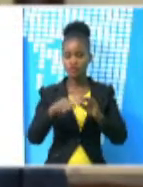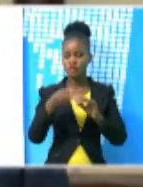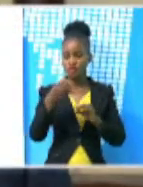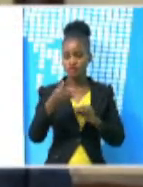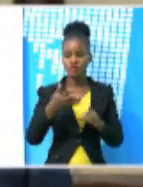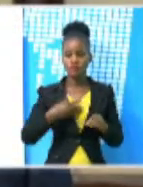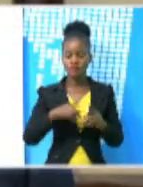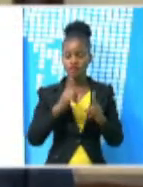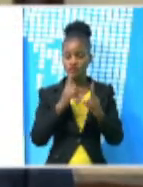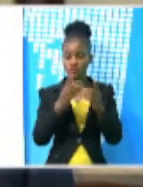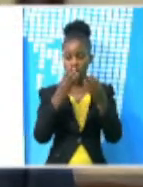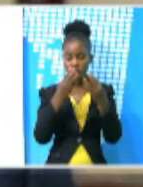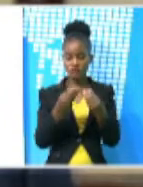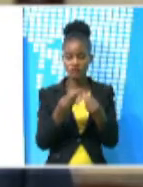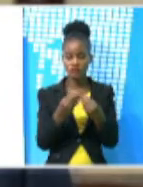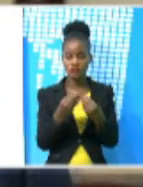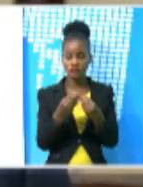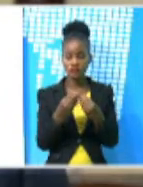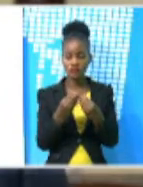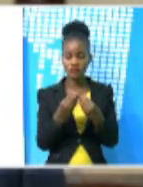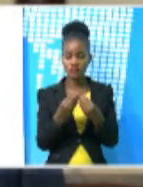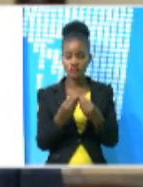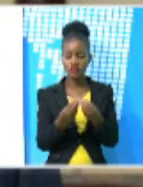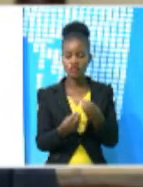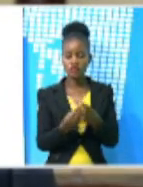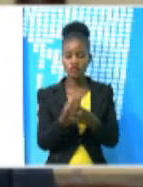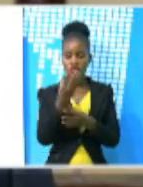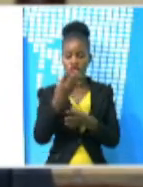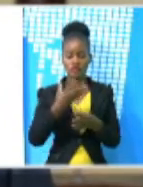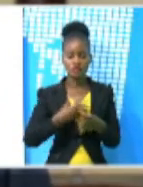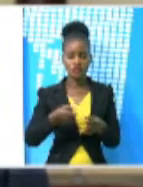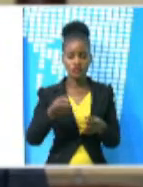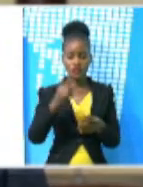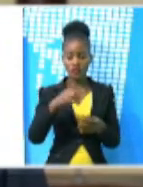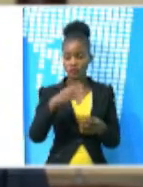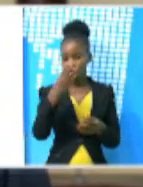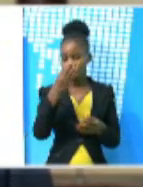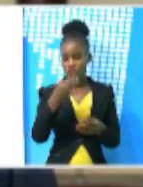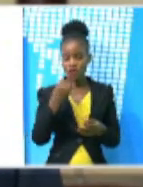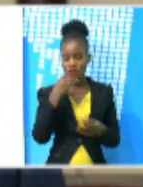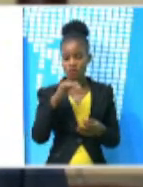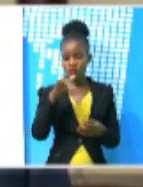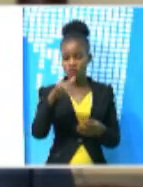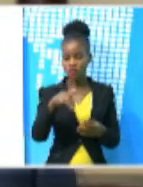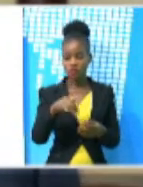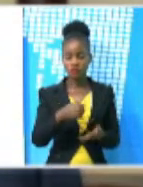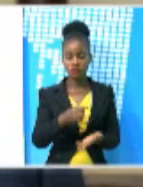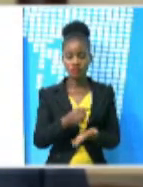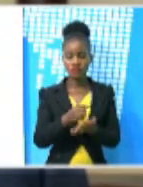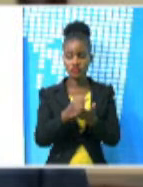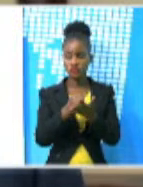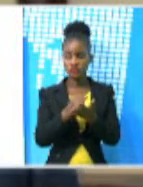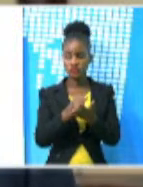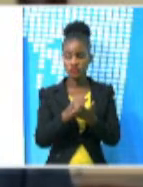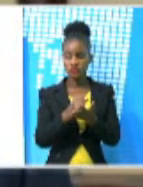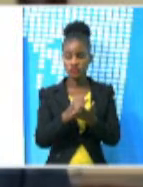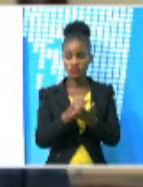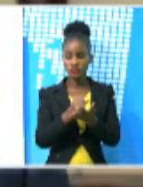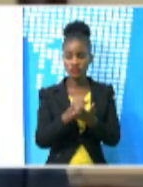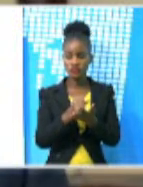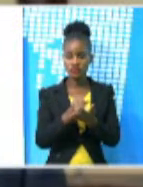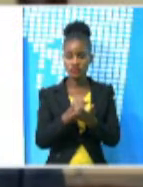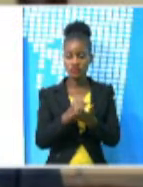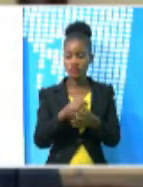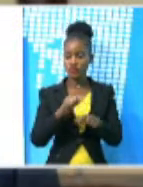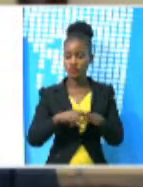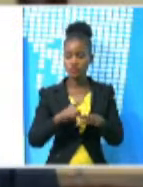have security, you know, of their crop. If we had the insurance, definitely they could be helped during